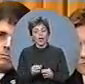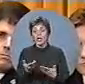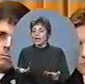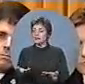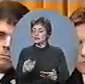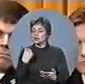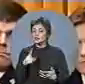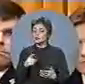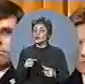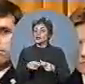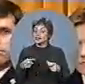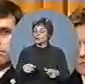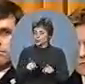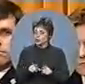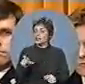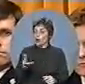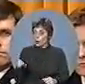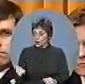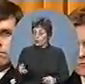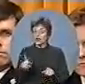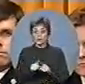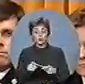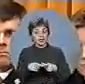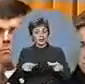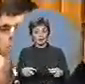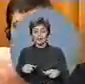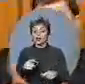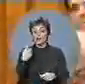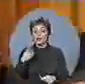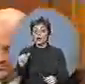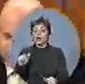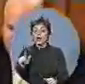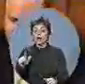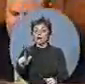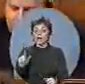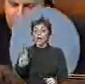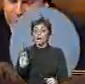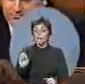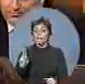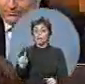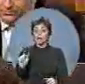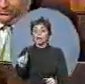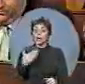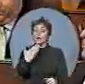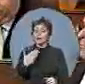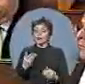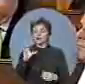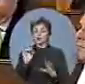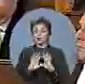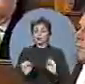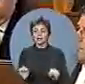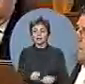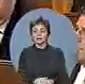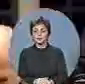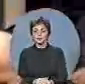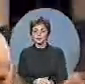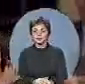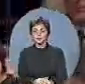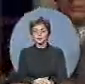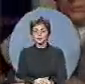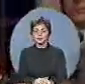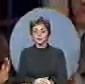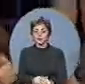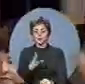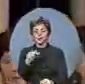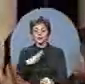something that's very important. It's true for the Quebec industry, and it's also true for the Alberta oil industry. The Honourable Member for Toronto